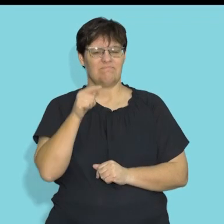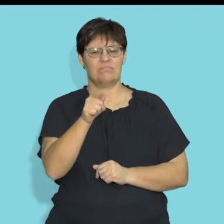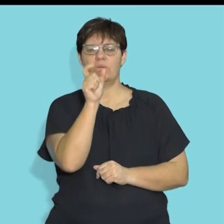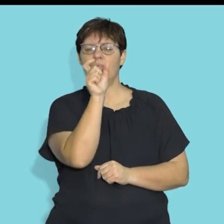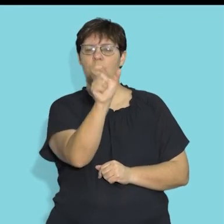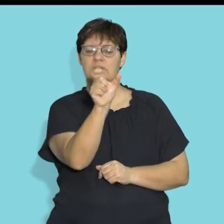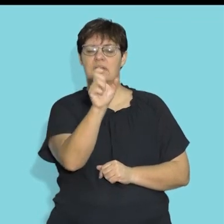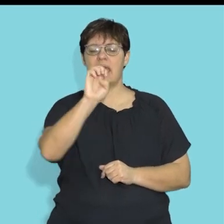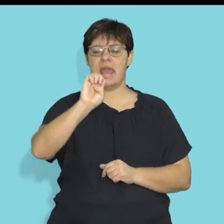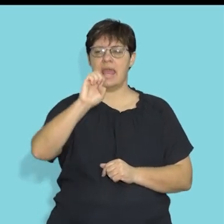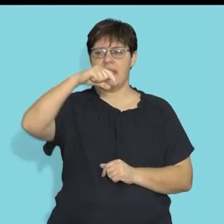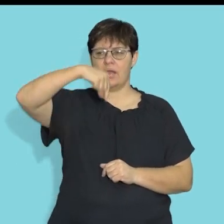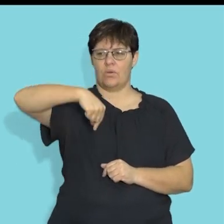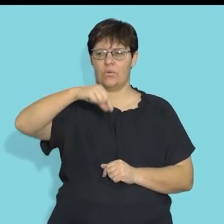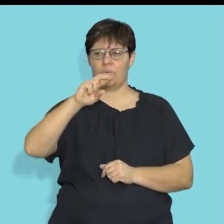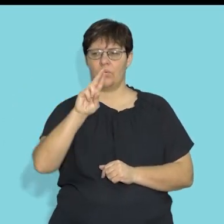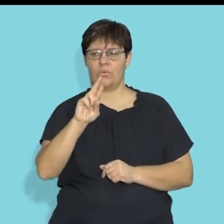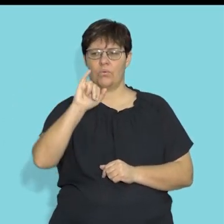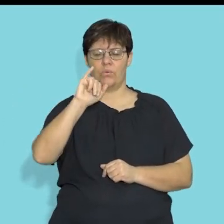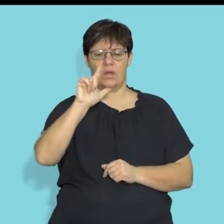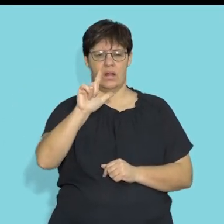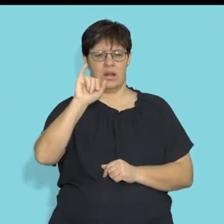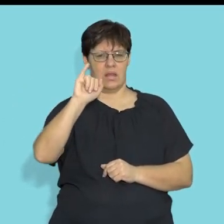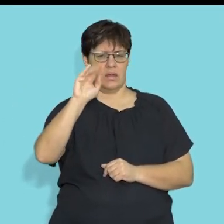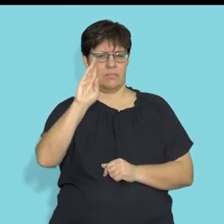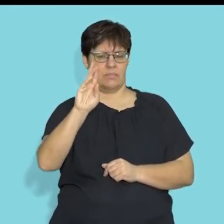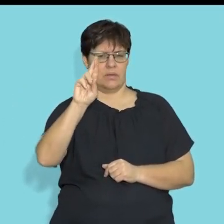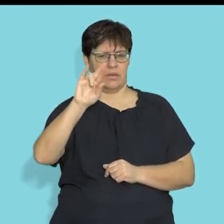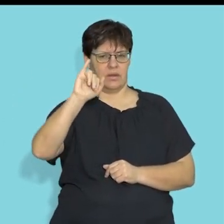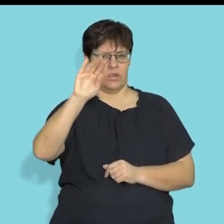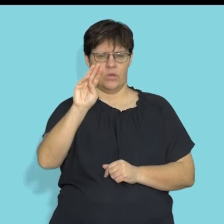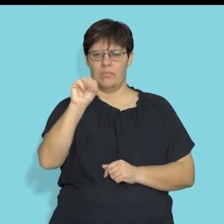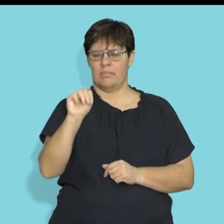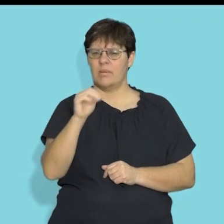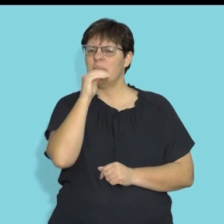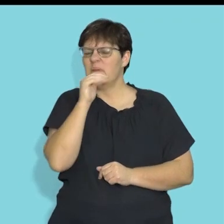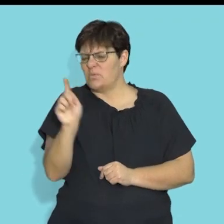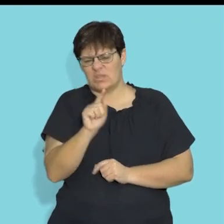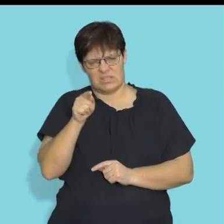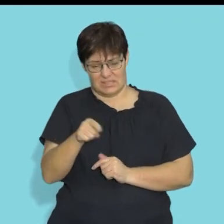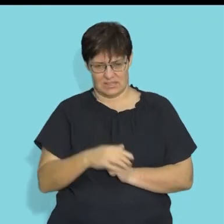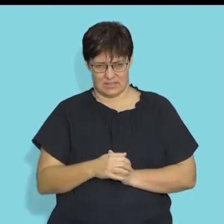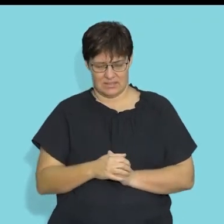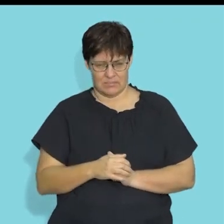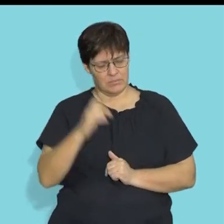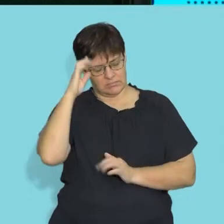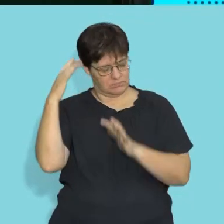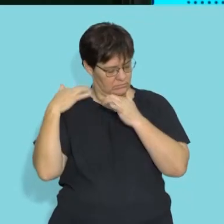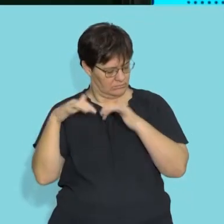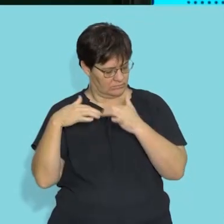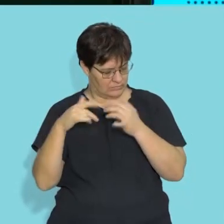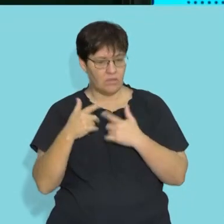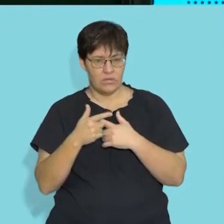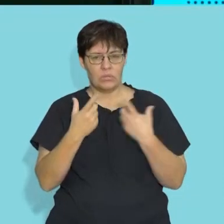What does the word equilibrium means to you? I would like you to think about that while we're going